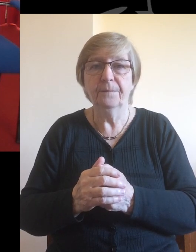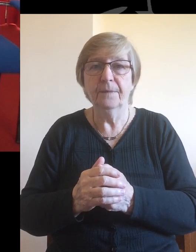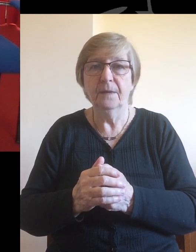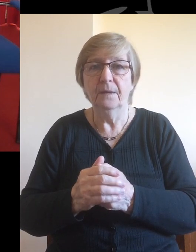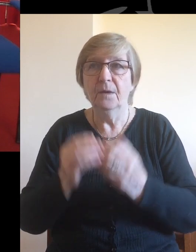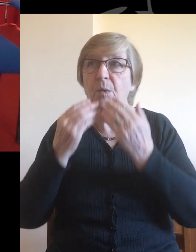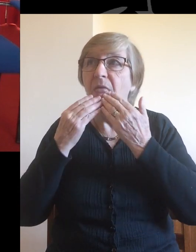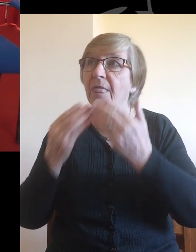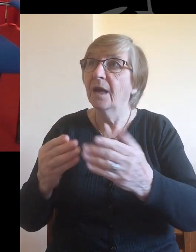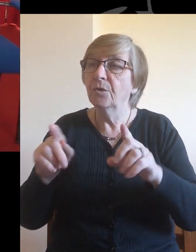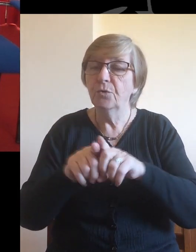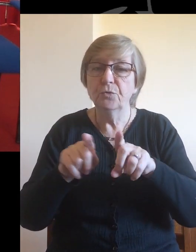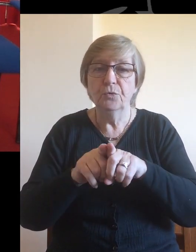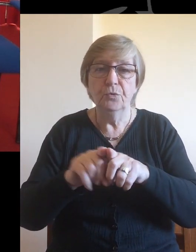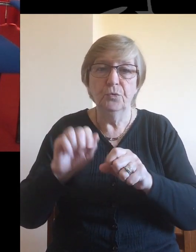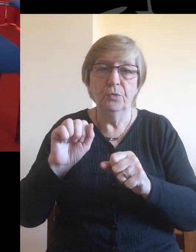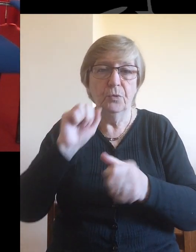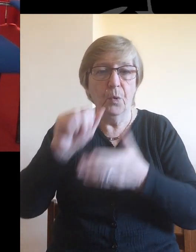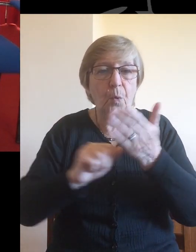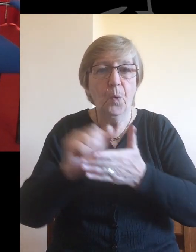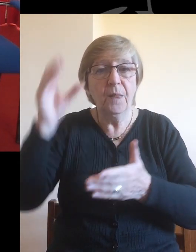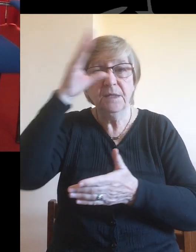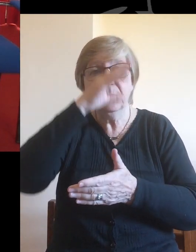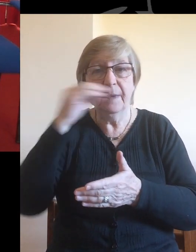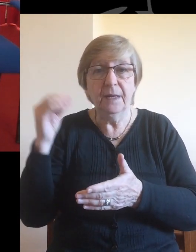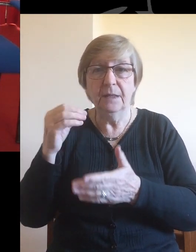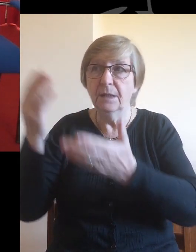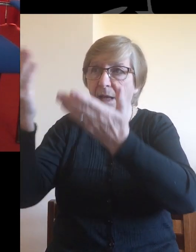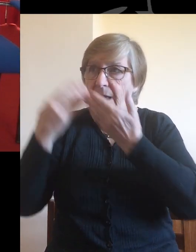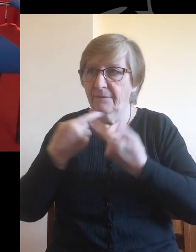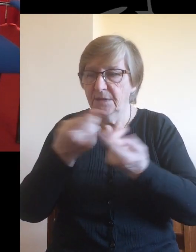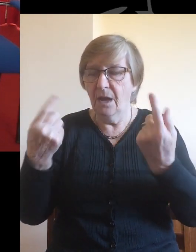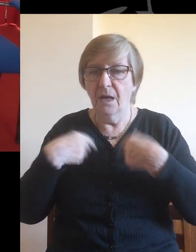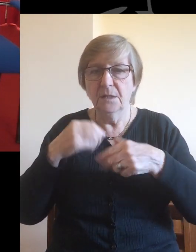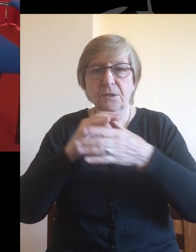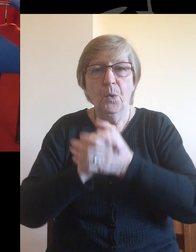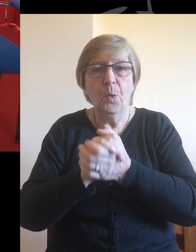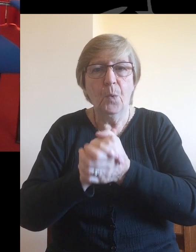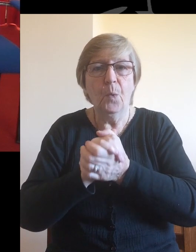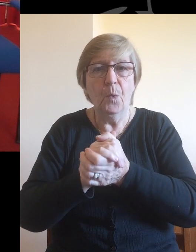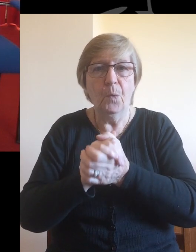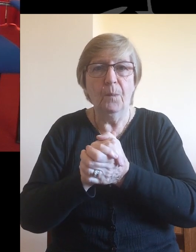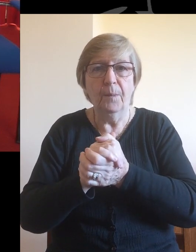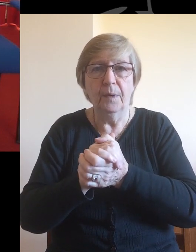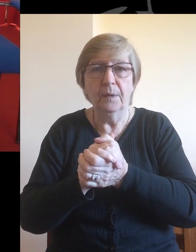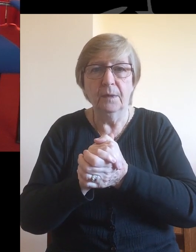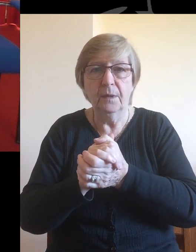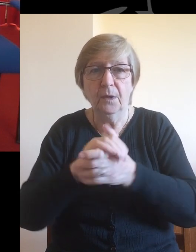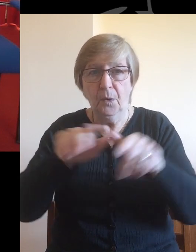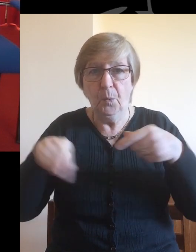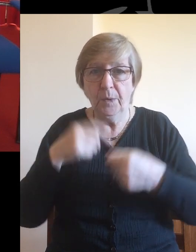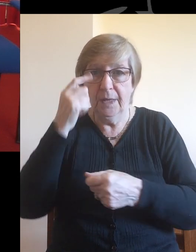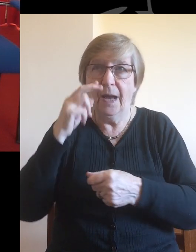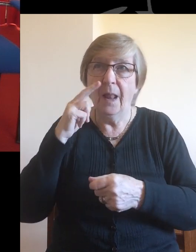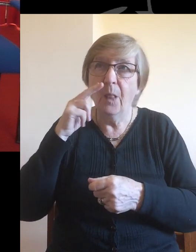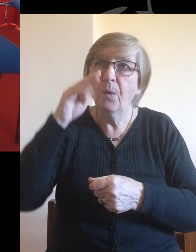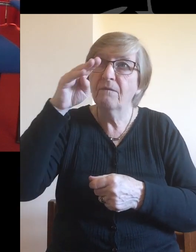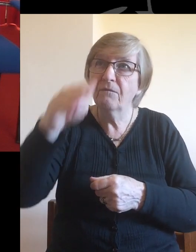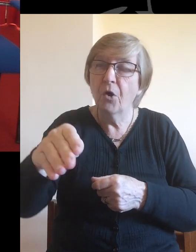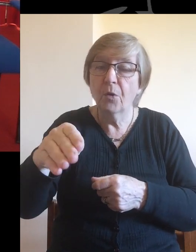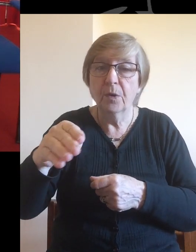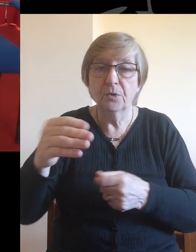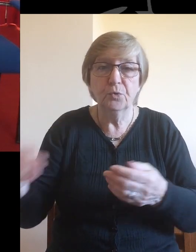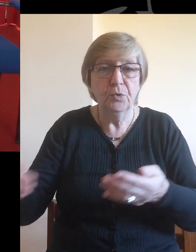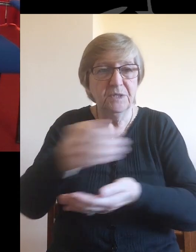We thank you too that your Spirit is a Spirit of hope, a deposit, looking forward and looking to the redemption